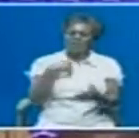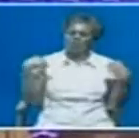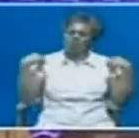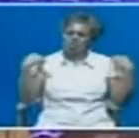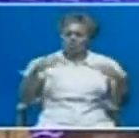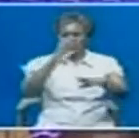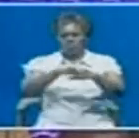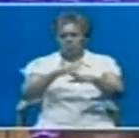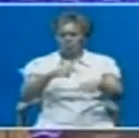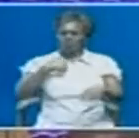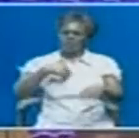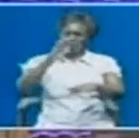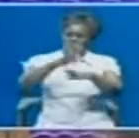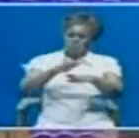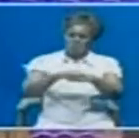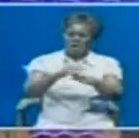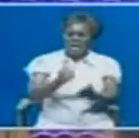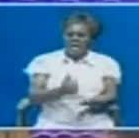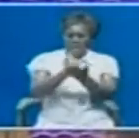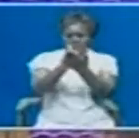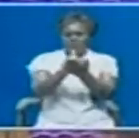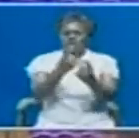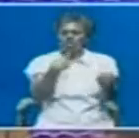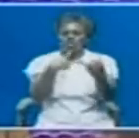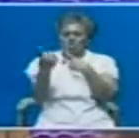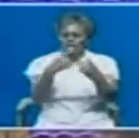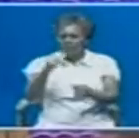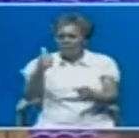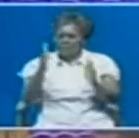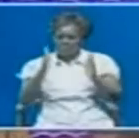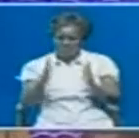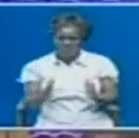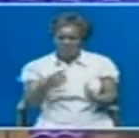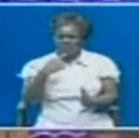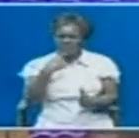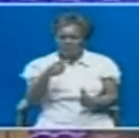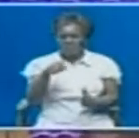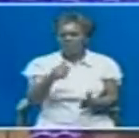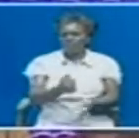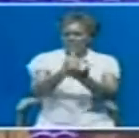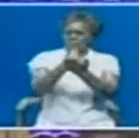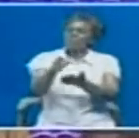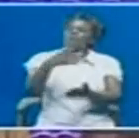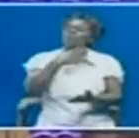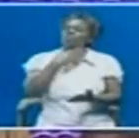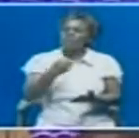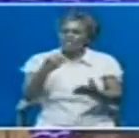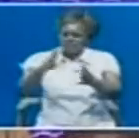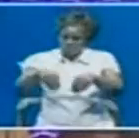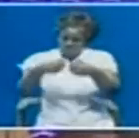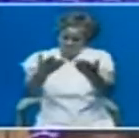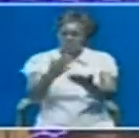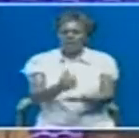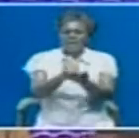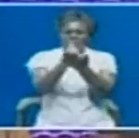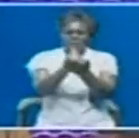to feel good about himself, whatever help he needs. I was even talking to David Ogot today. Mm. He was saying if he needs any help, the guy is willing to sort him out.